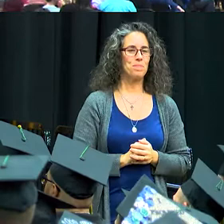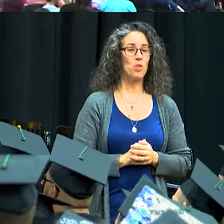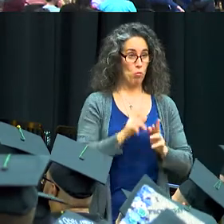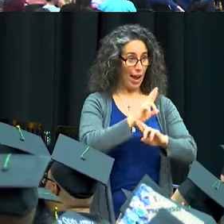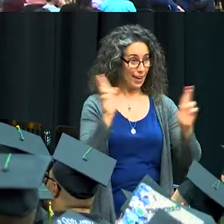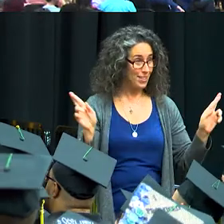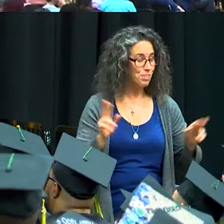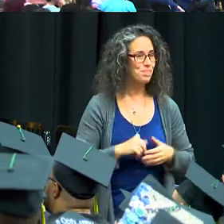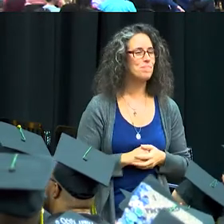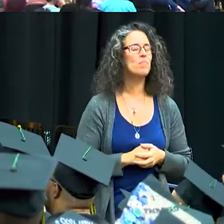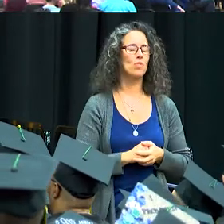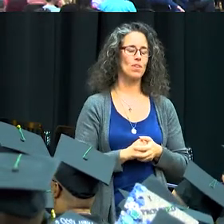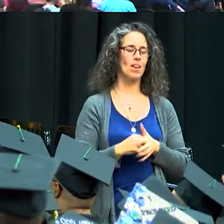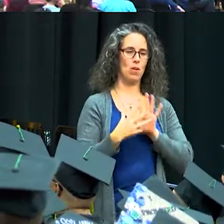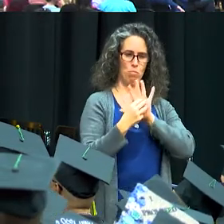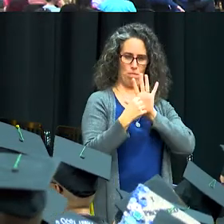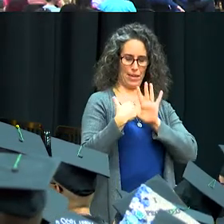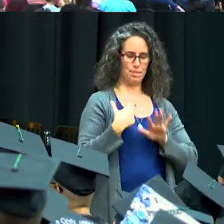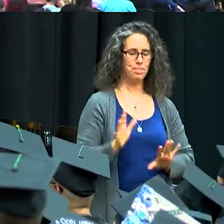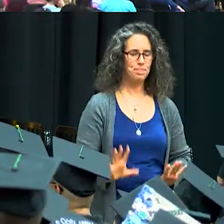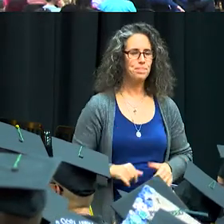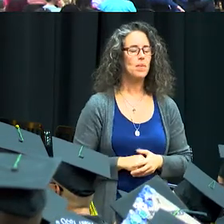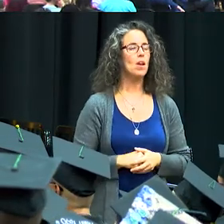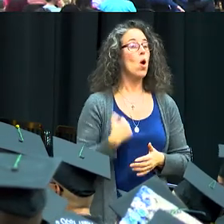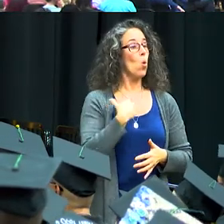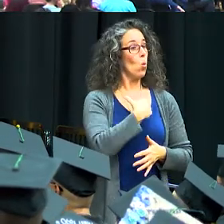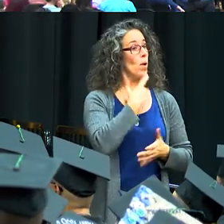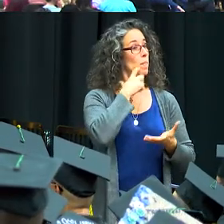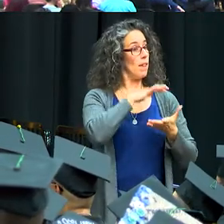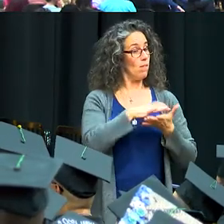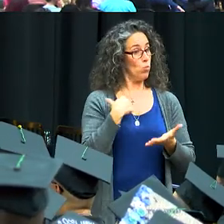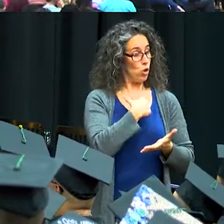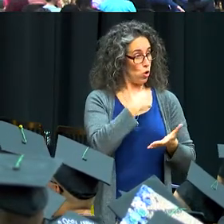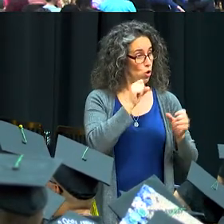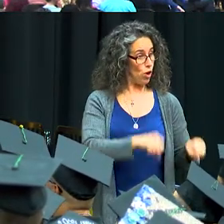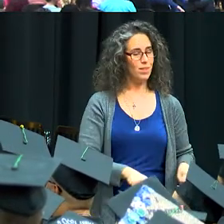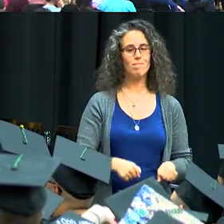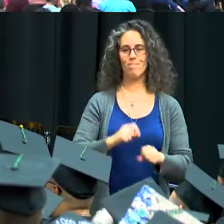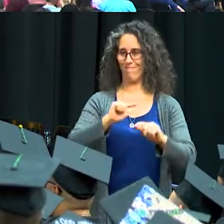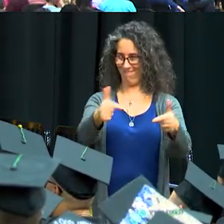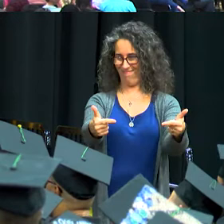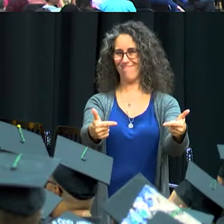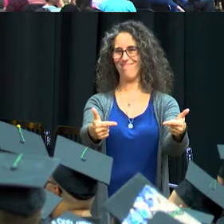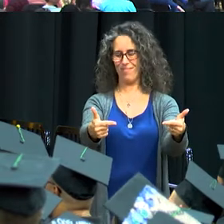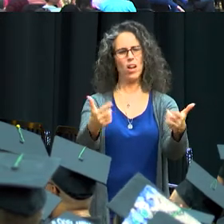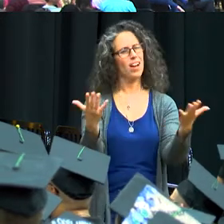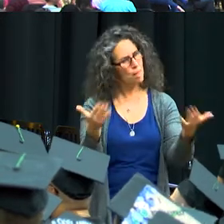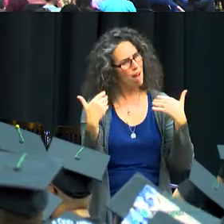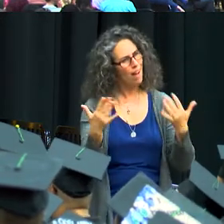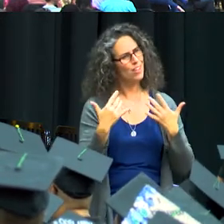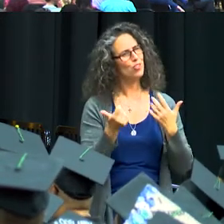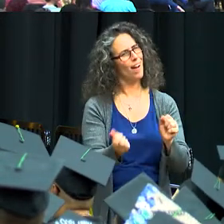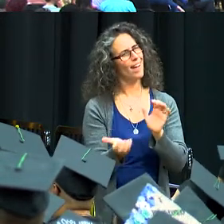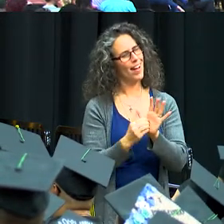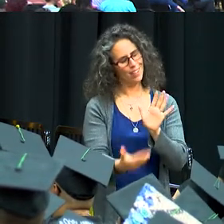Ready? Repeat after me. We believed we could. Come on, let's try it